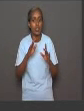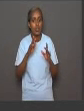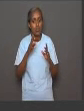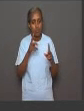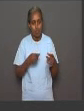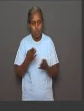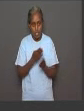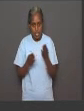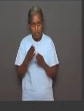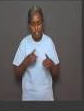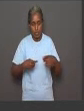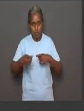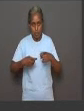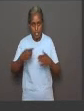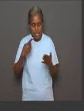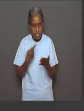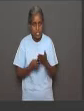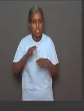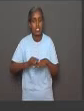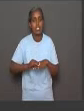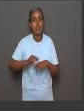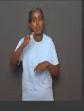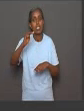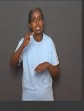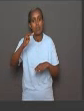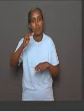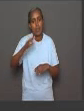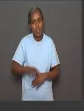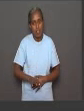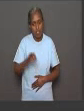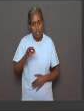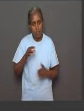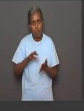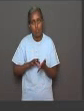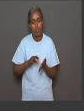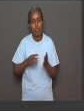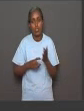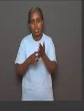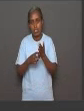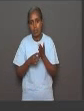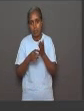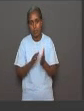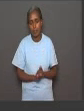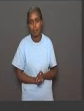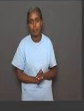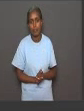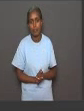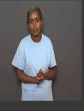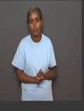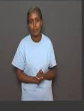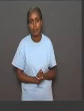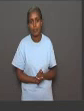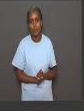as supervisors, this is the maximum available for the trip.